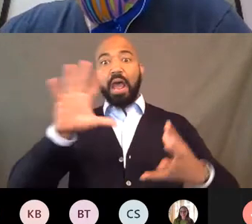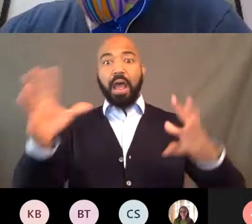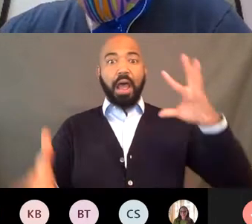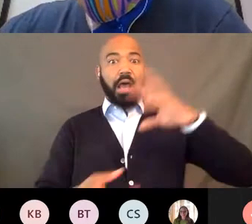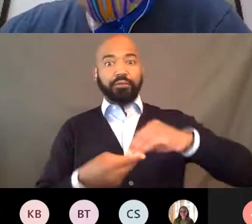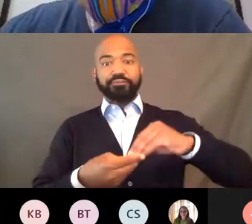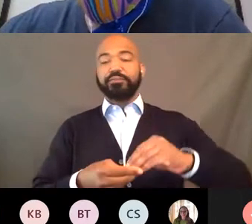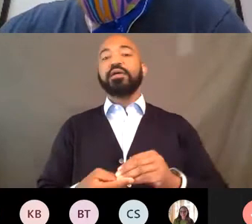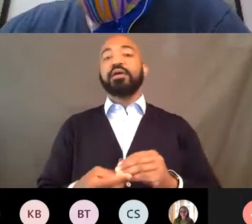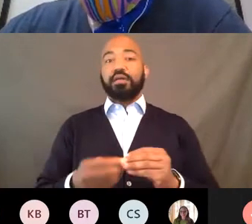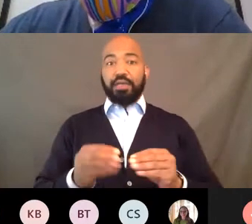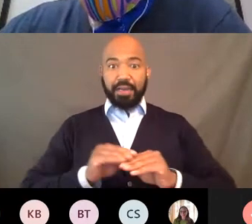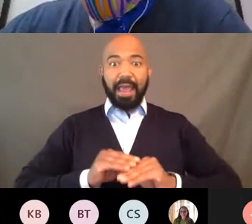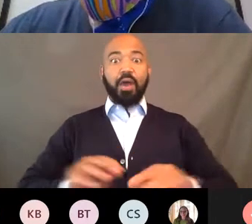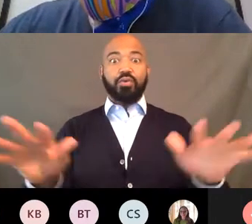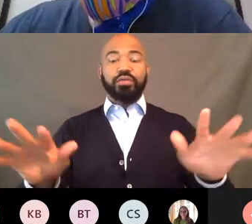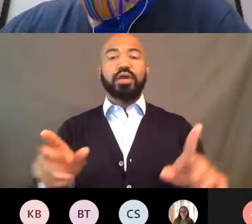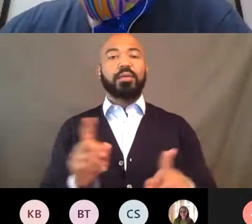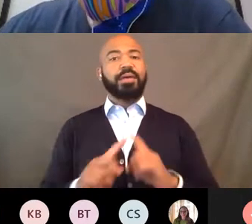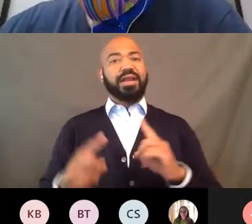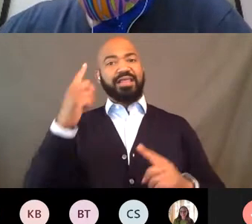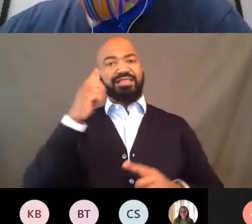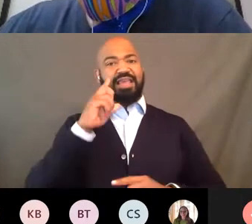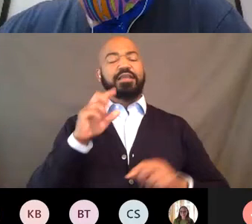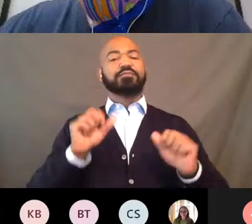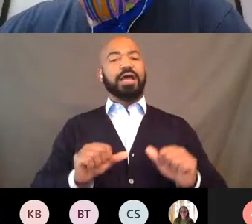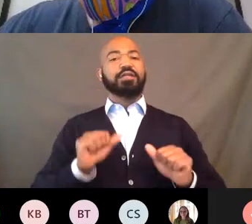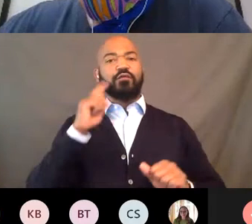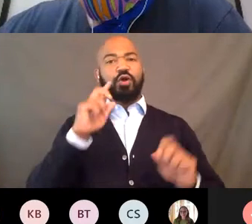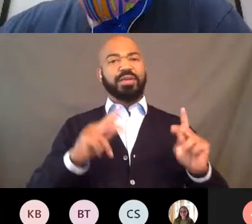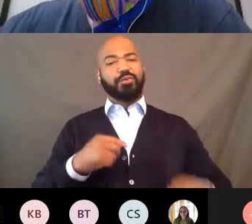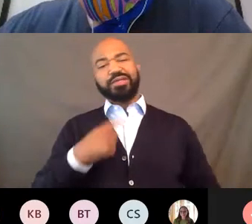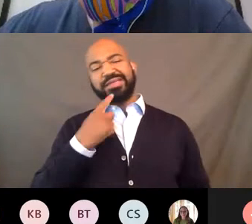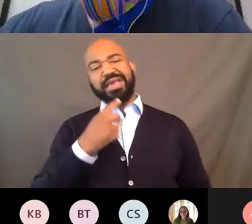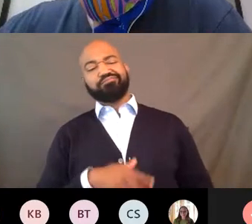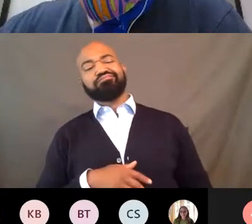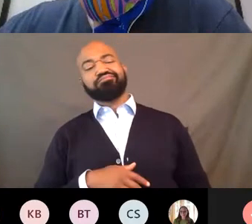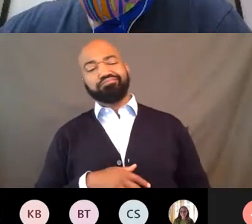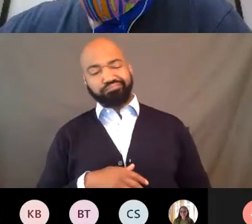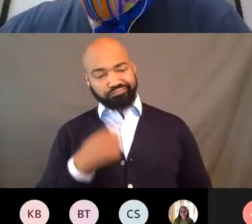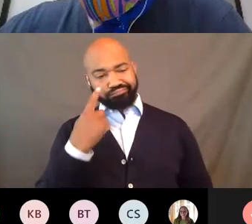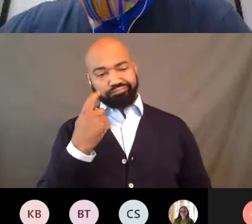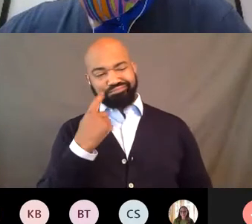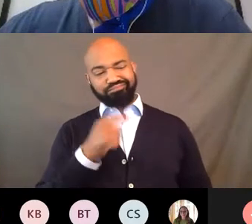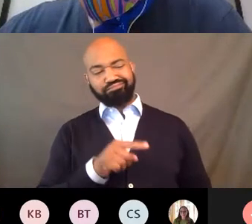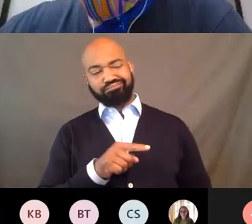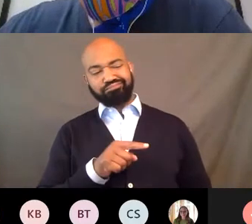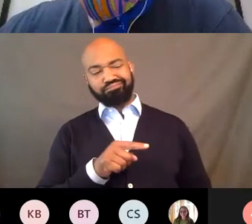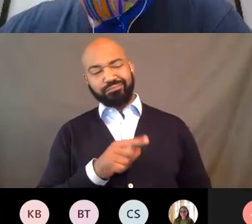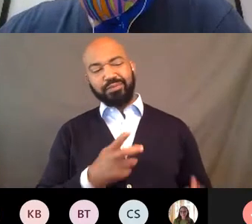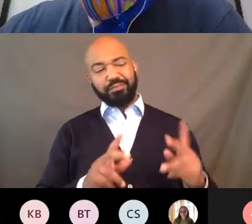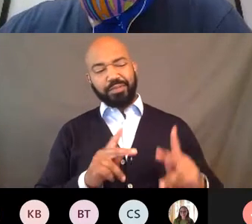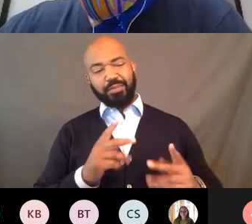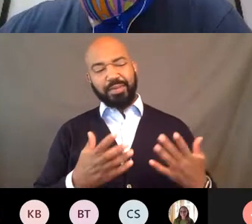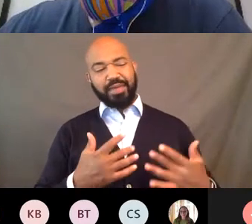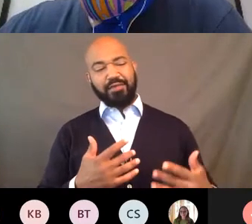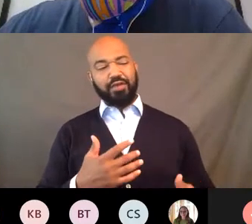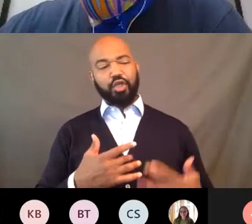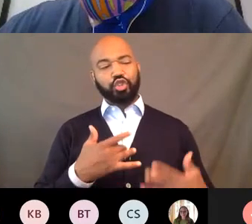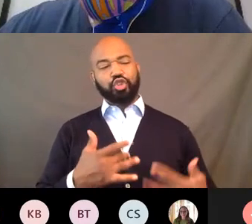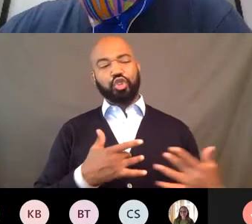possibility of people saying, oh, well, somebody might have concern about crime and safety in the neighborhood, but